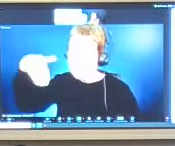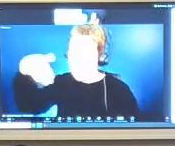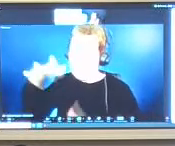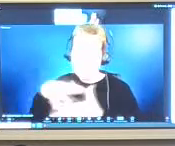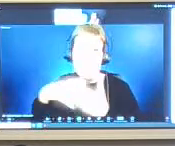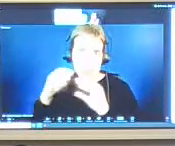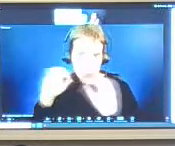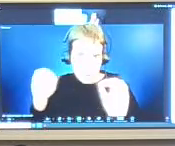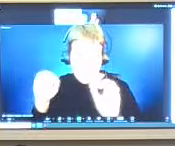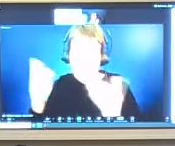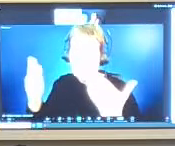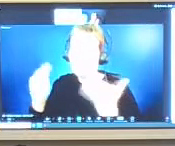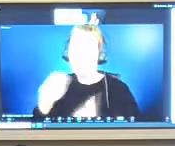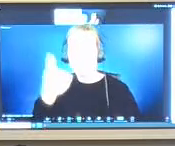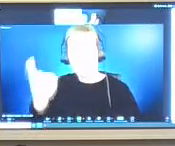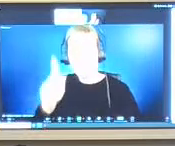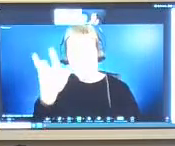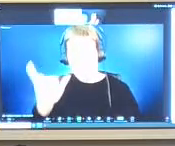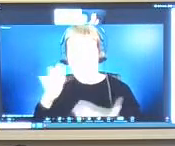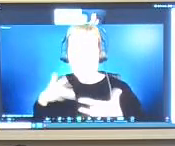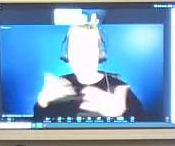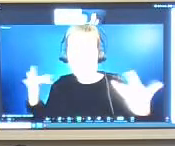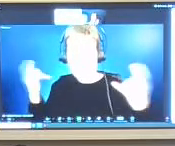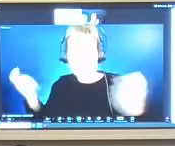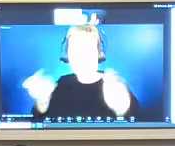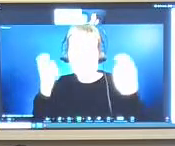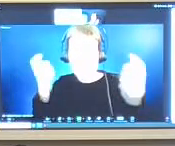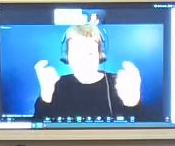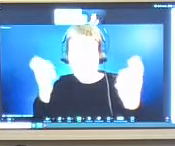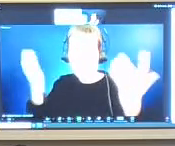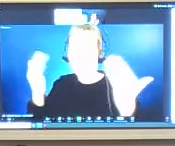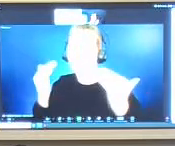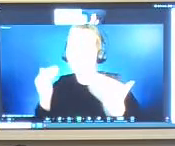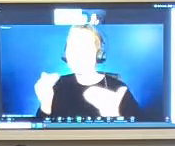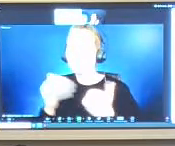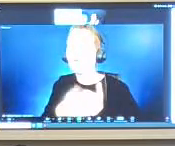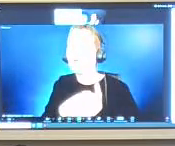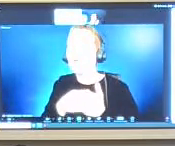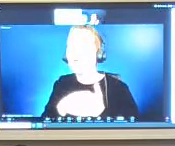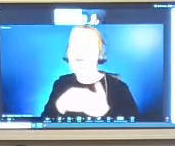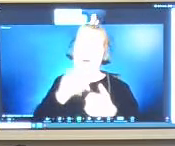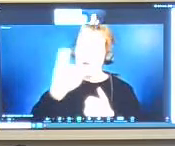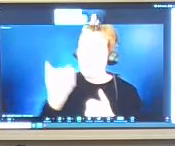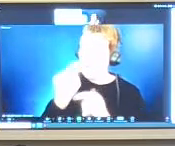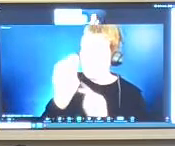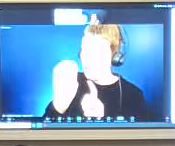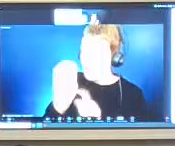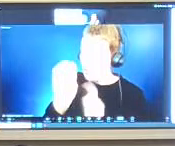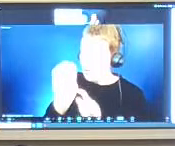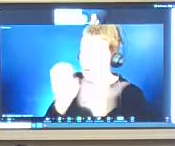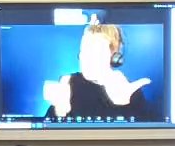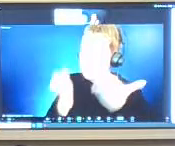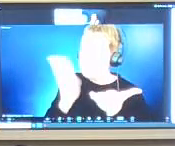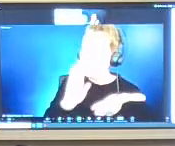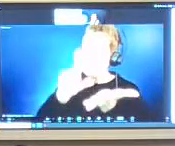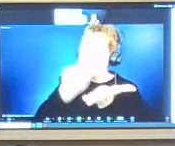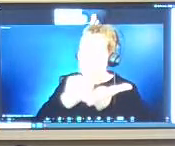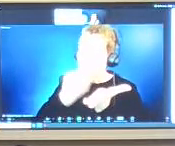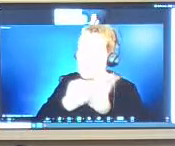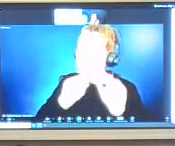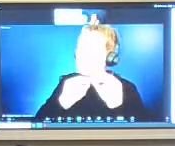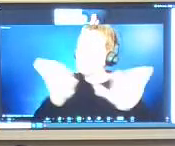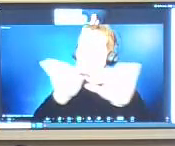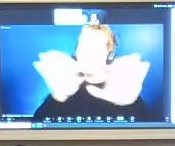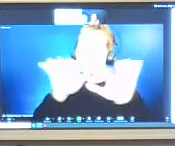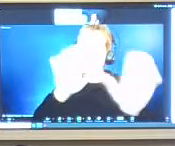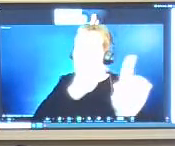And June, we may need to do press things for the celebration in